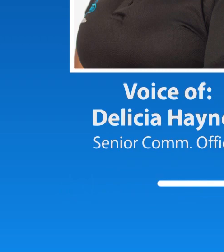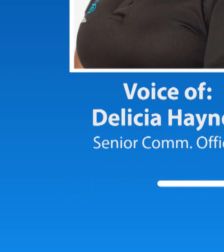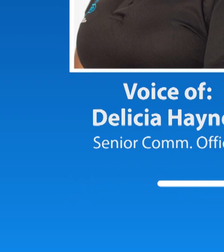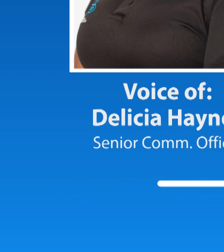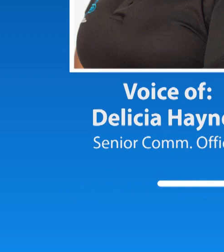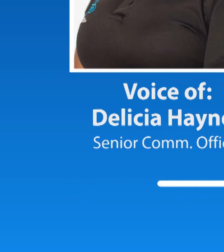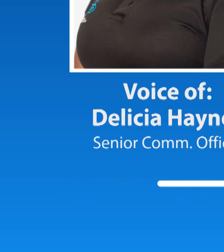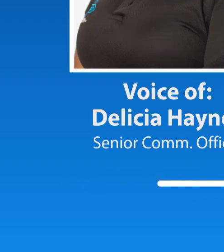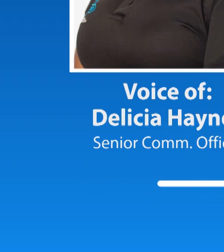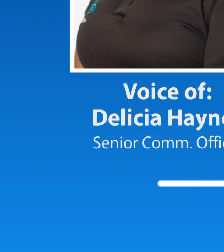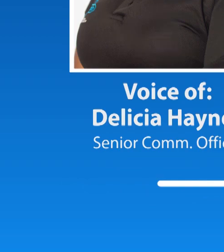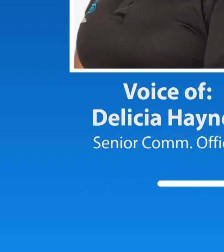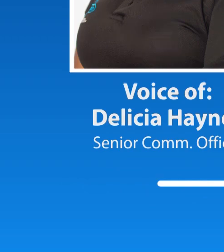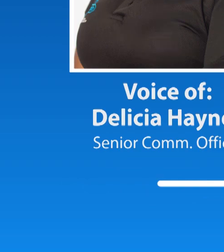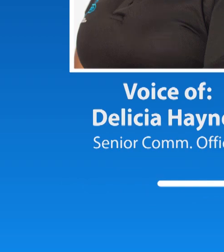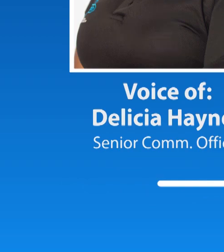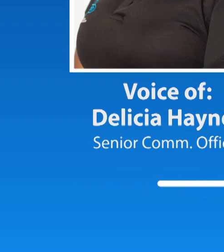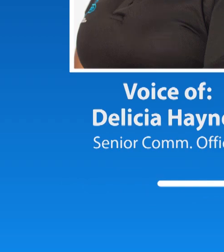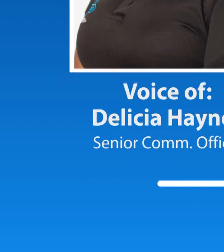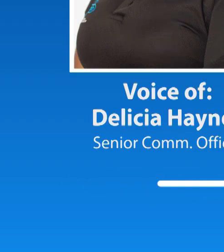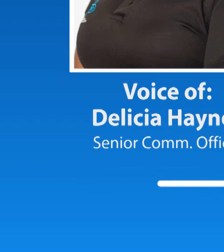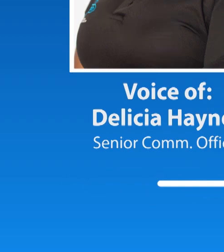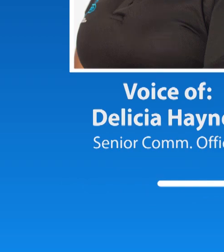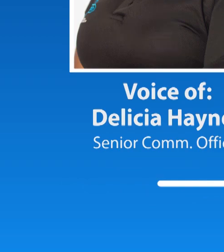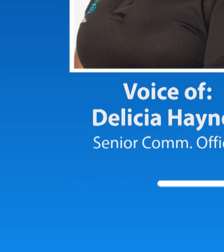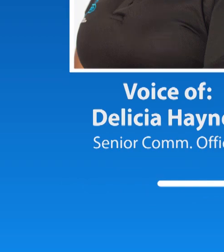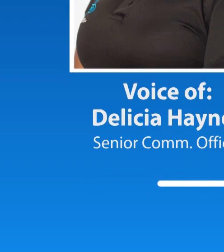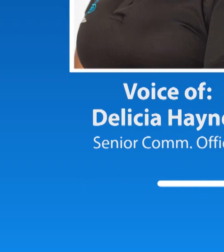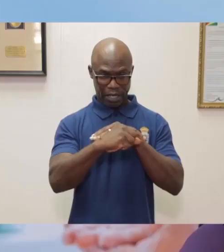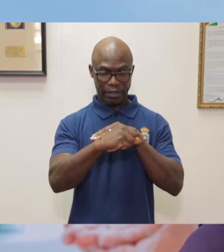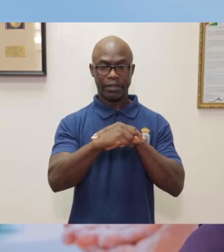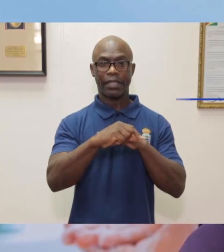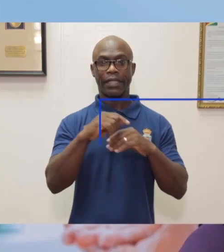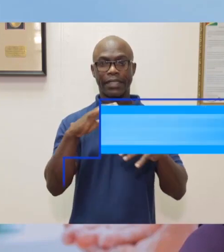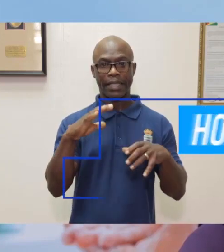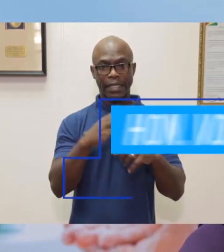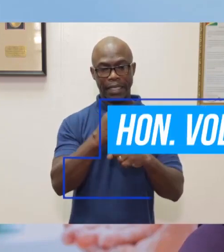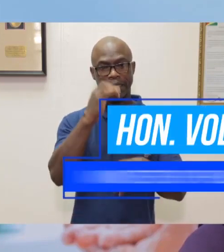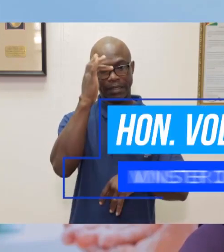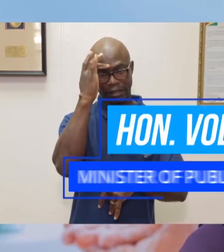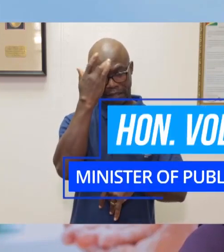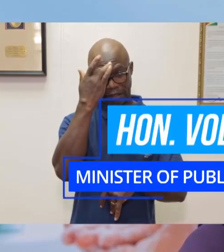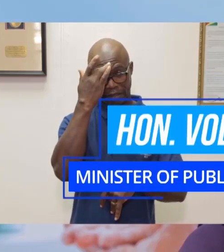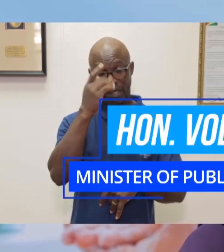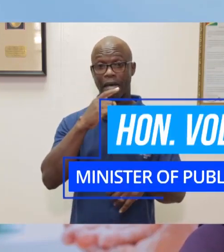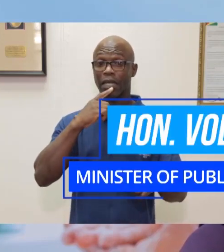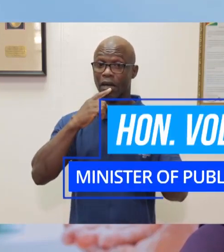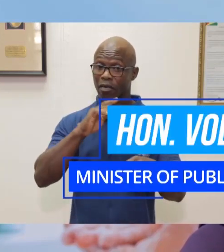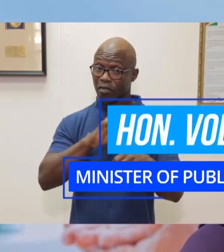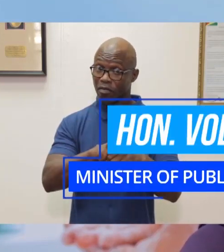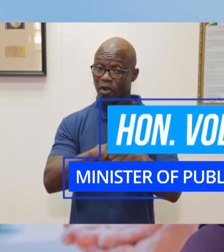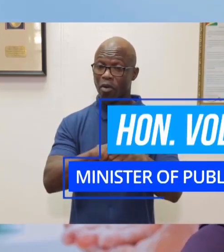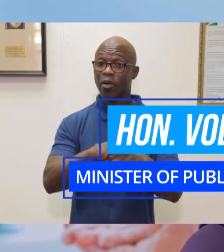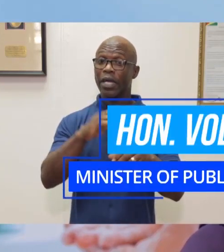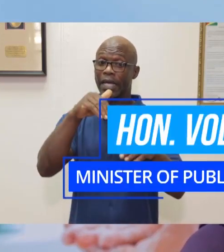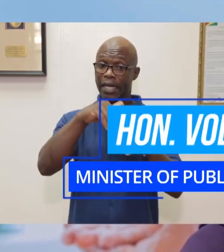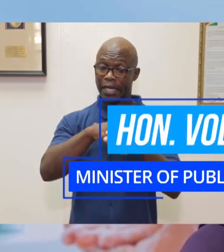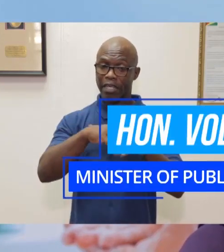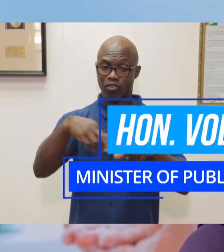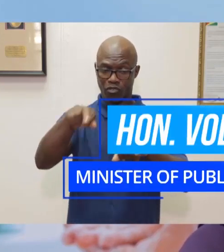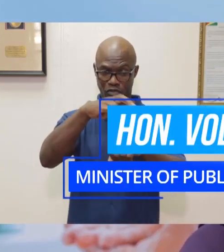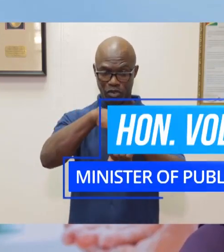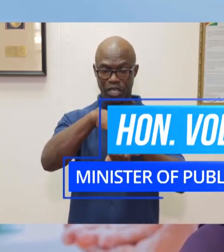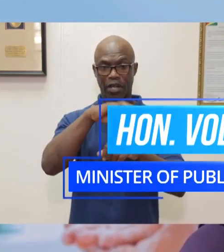imported cases. Majority of these cases are in Region 4. Our confirmed cases in Region 4,